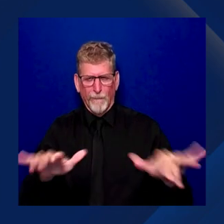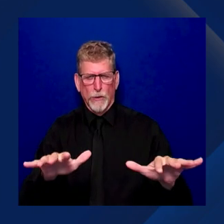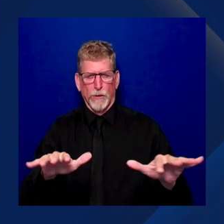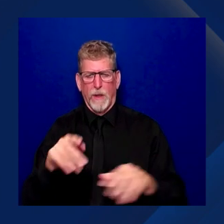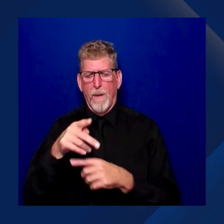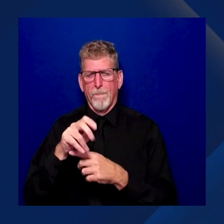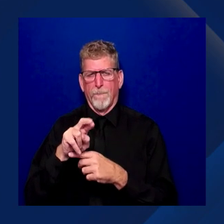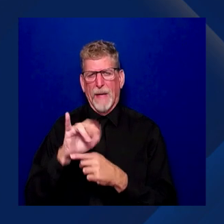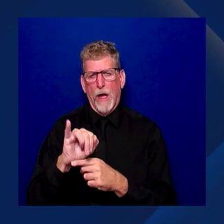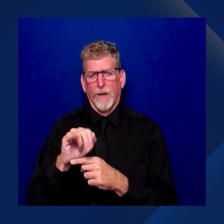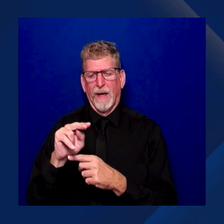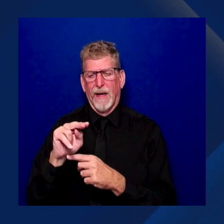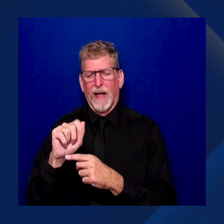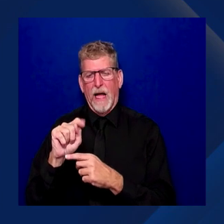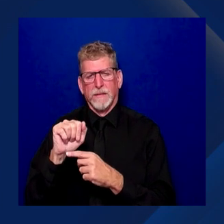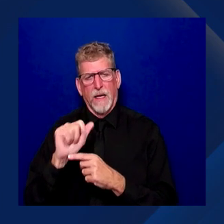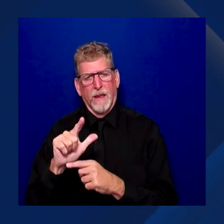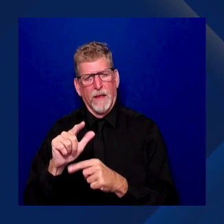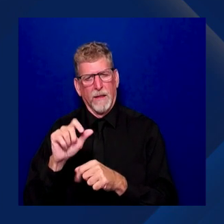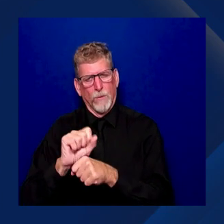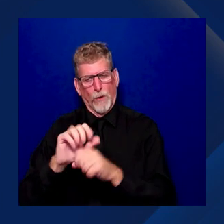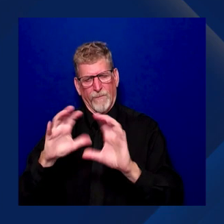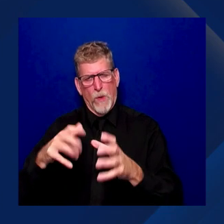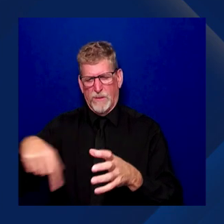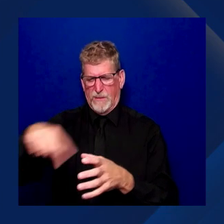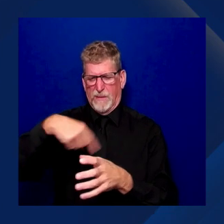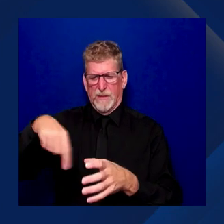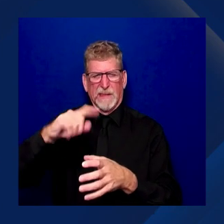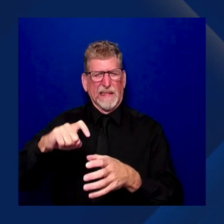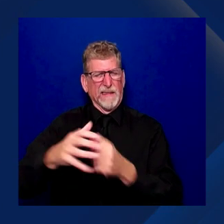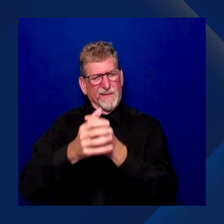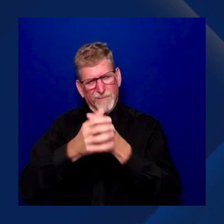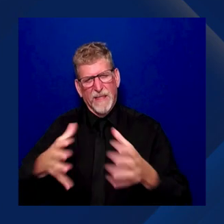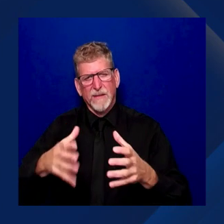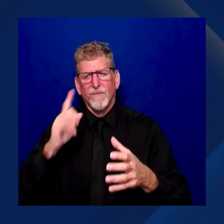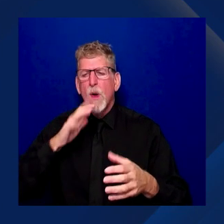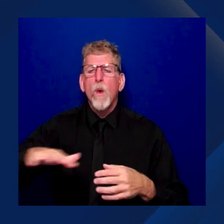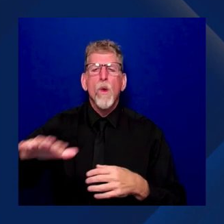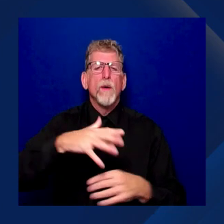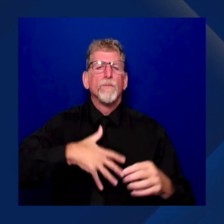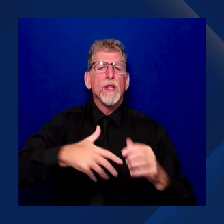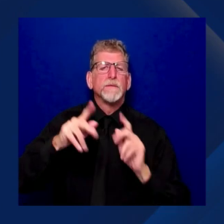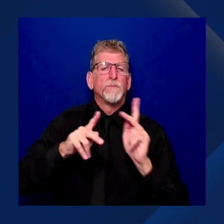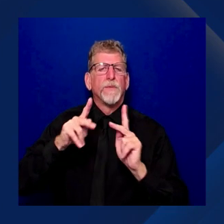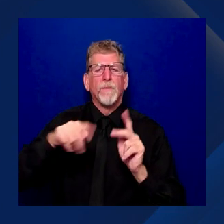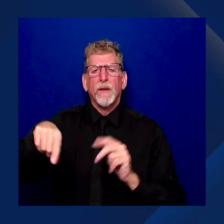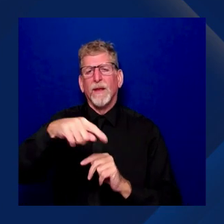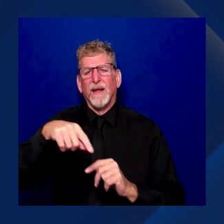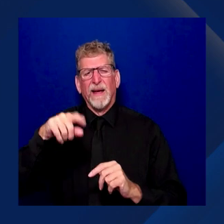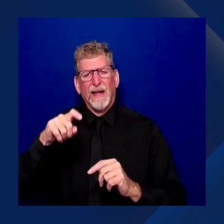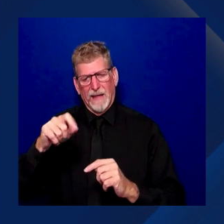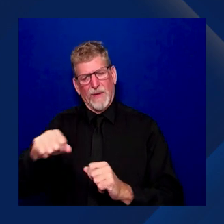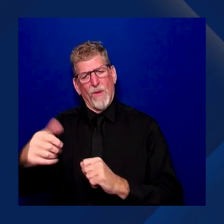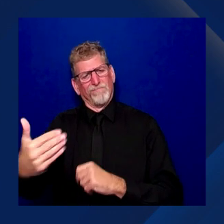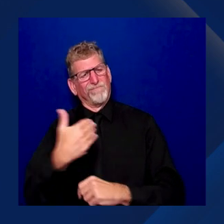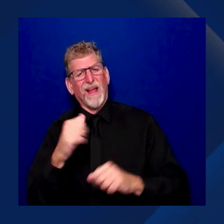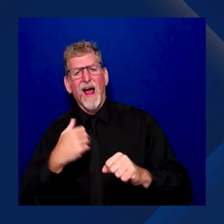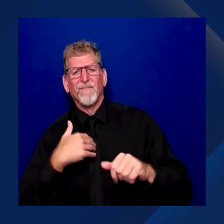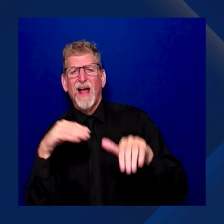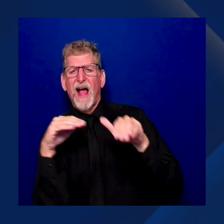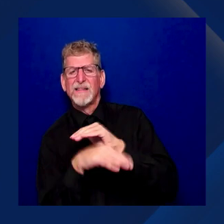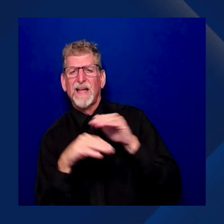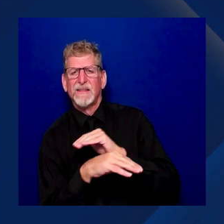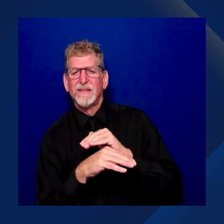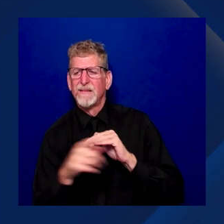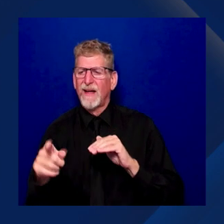pregnant person in America has access to care and support from someone that they trust. And that's why State Senator